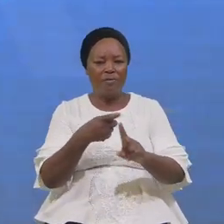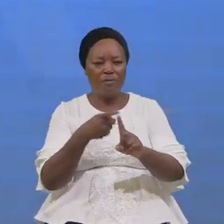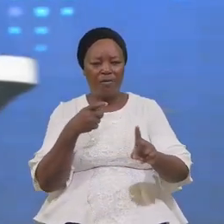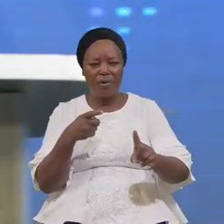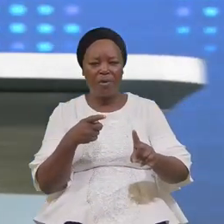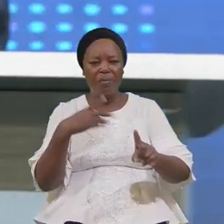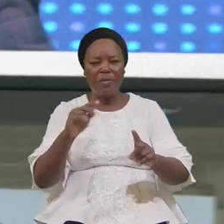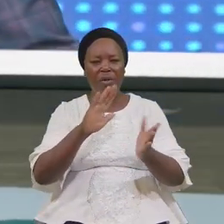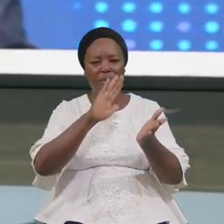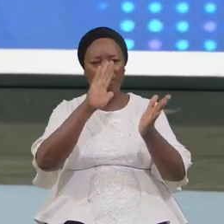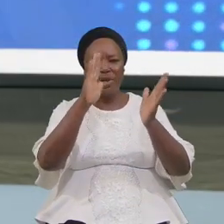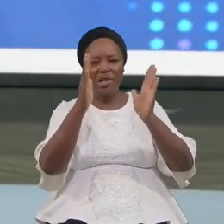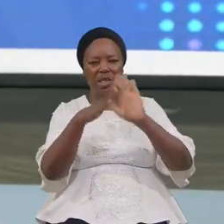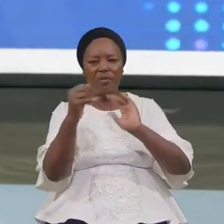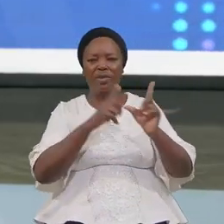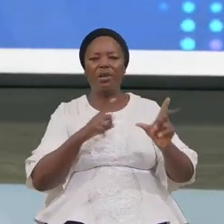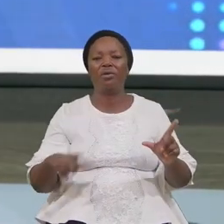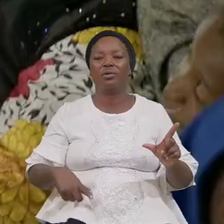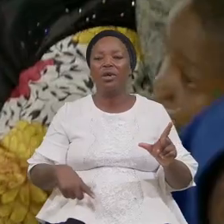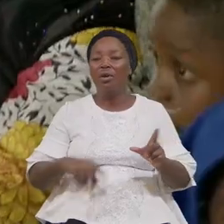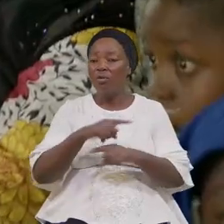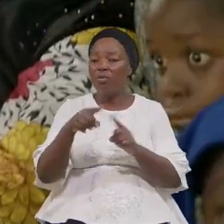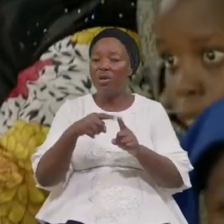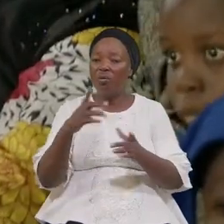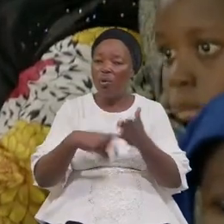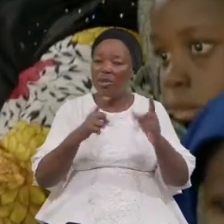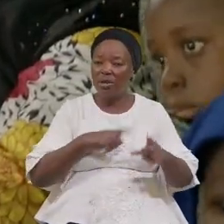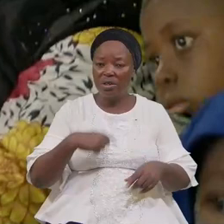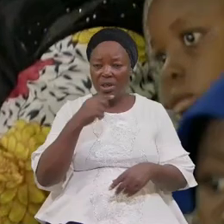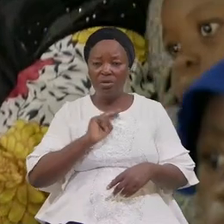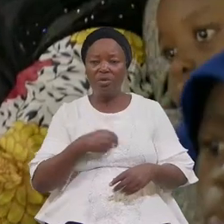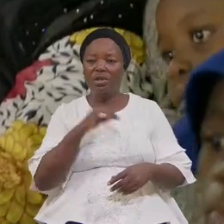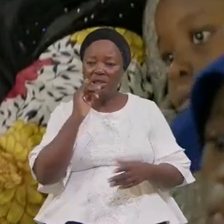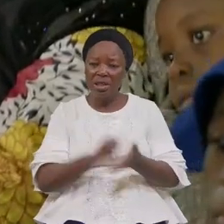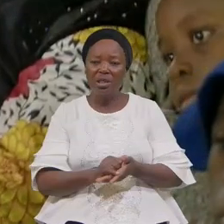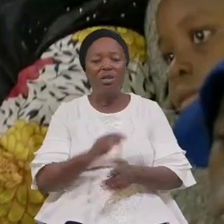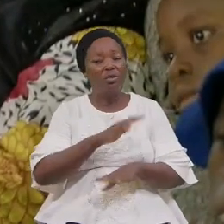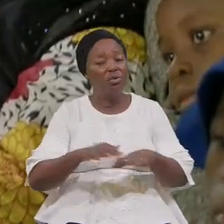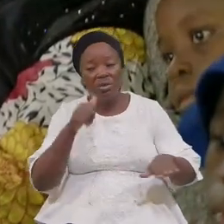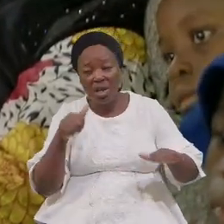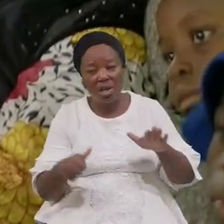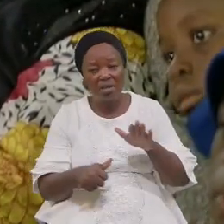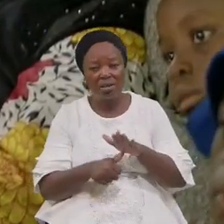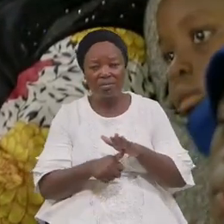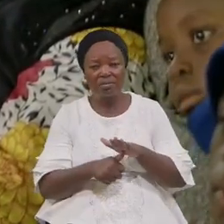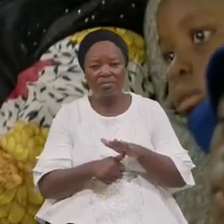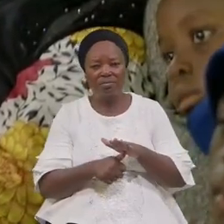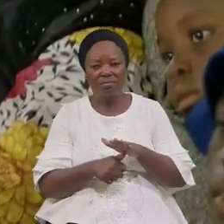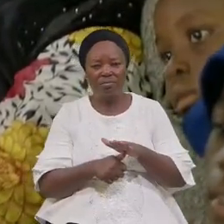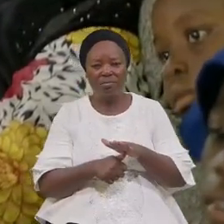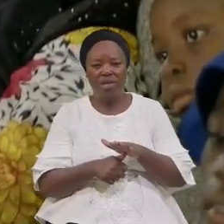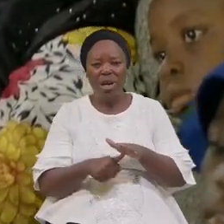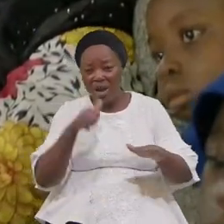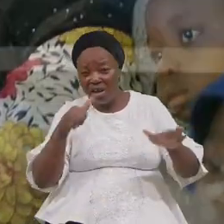the presence of the Lord. What the Lord is saying is, don't hide. It's of no use. Don't